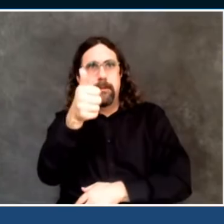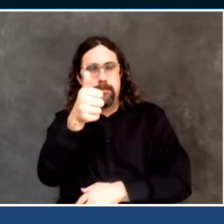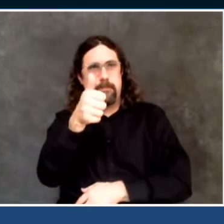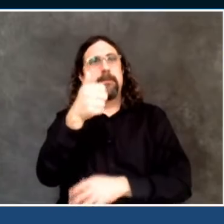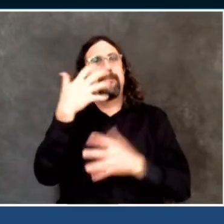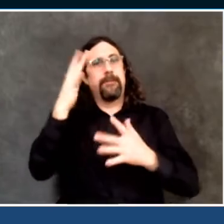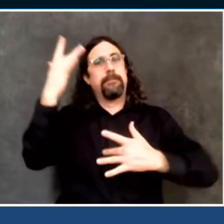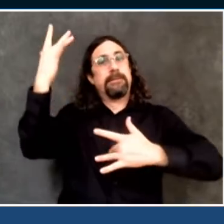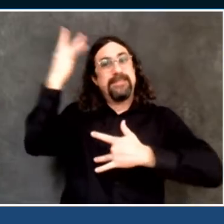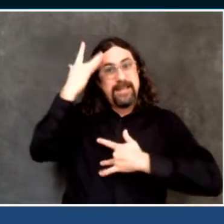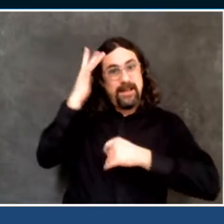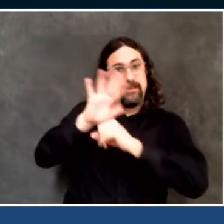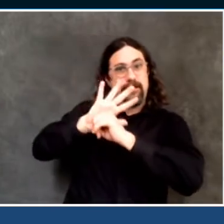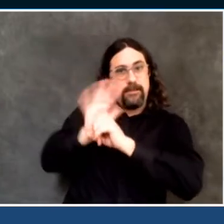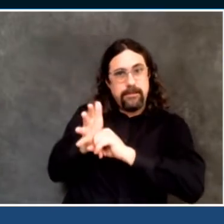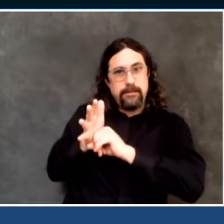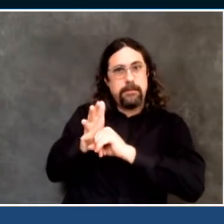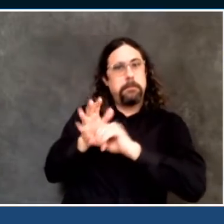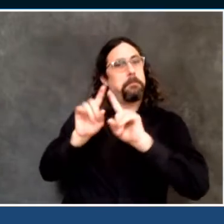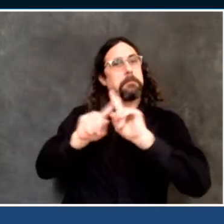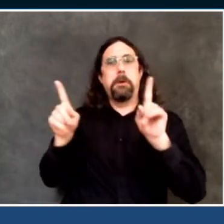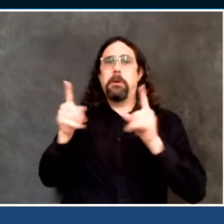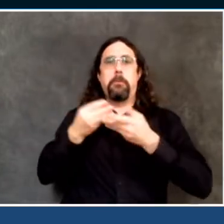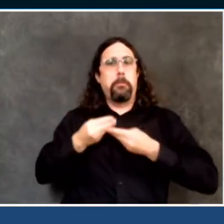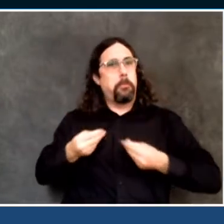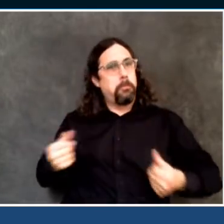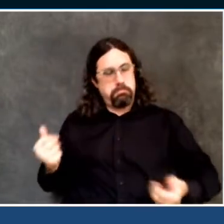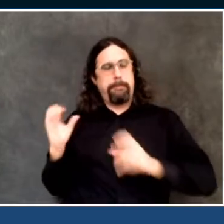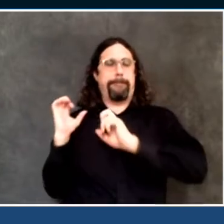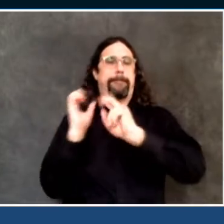so important for all of us. So we're very grateful.